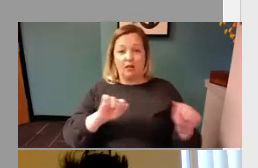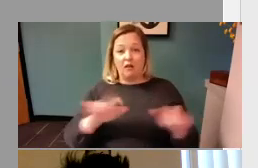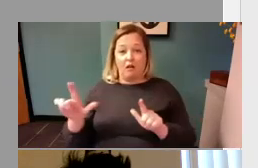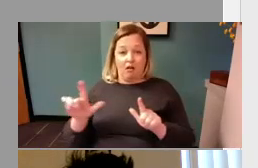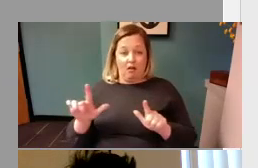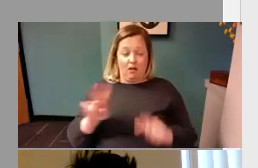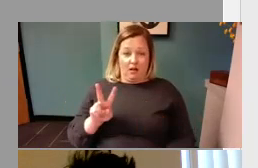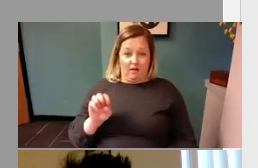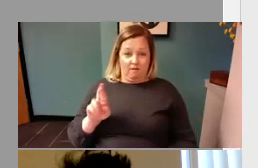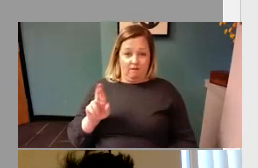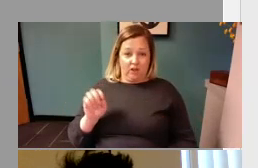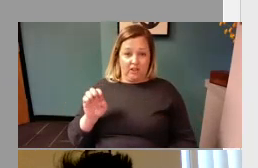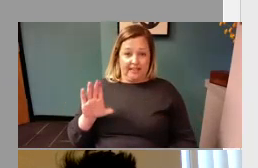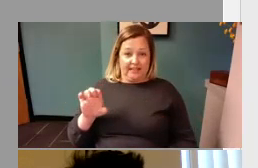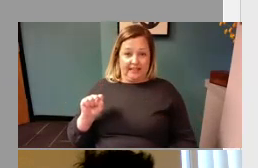this particular